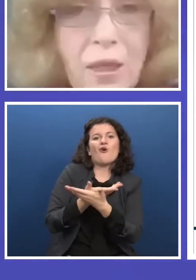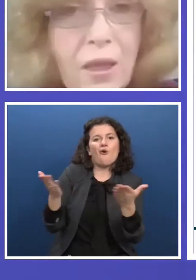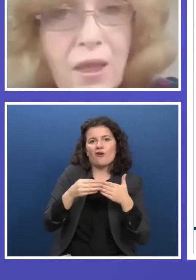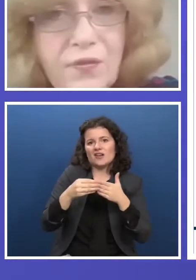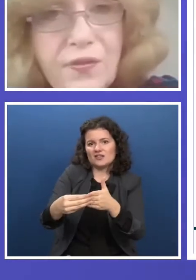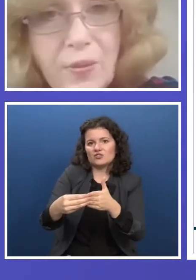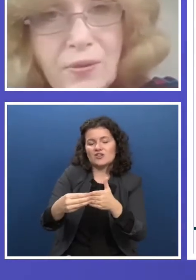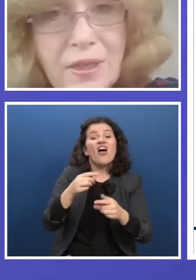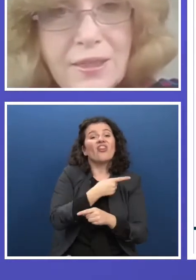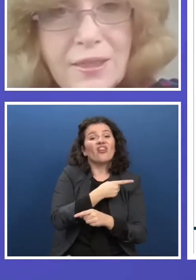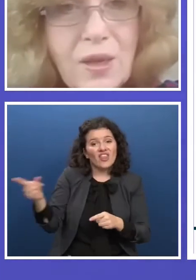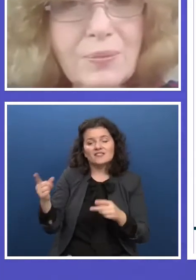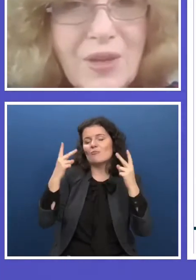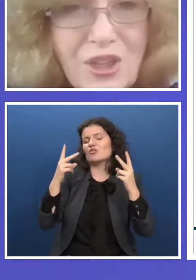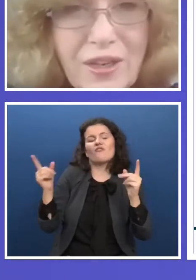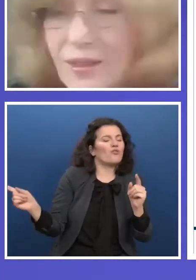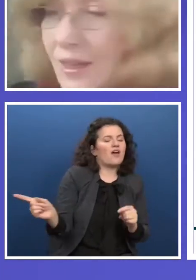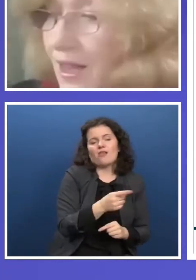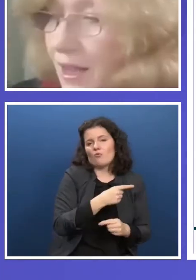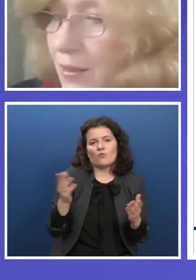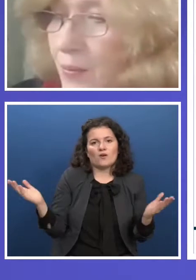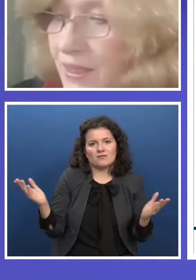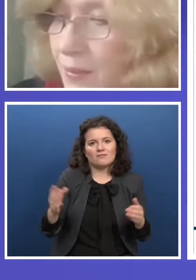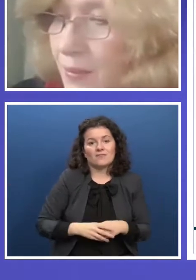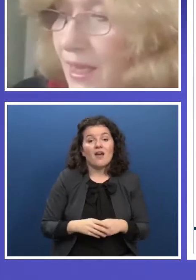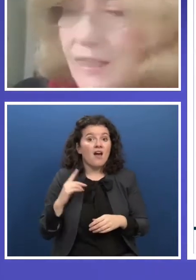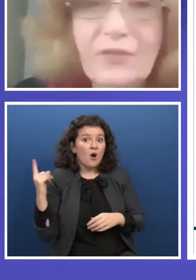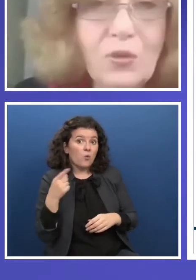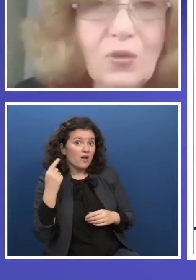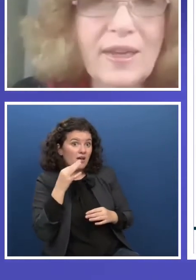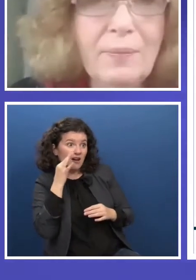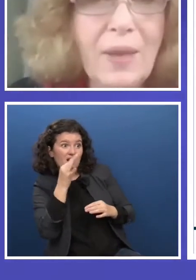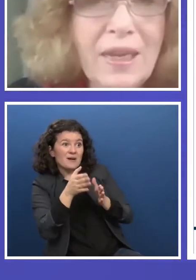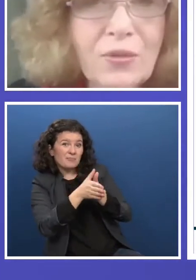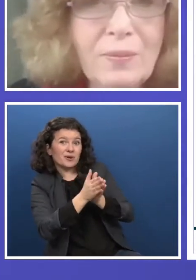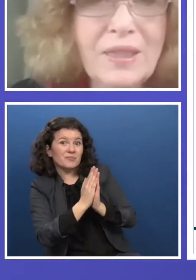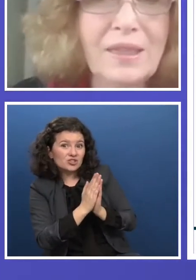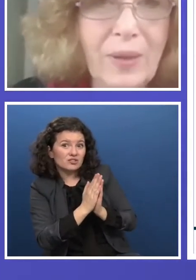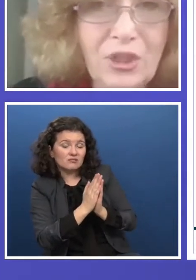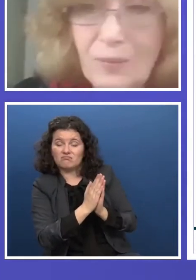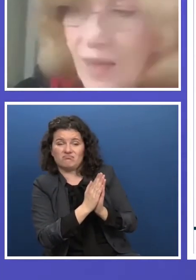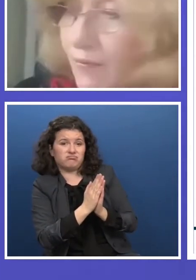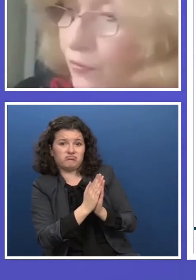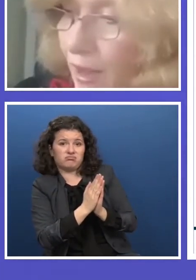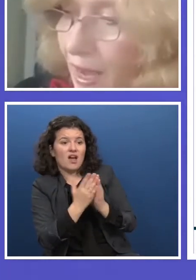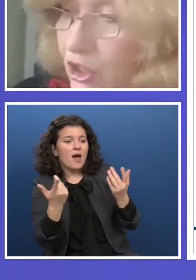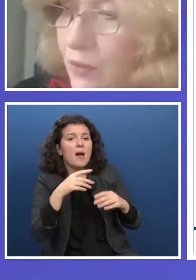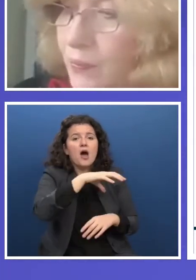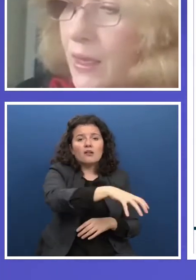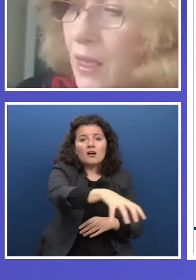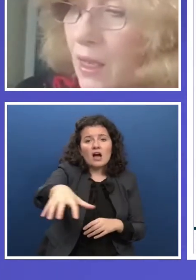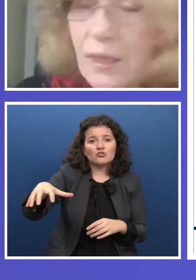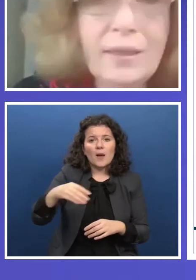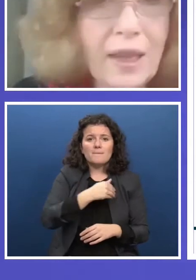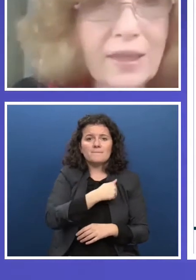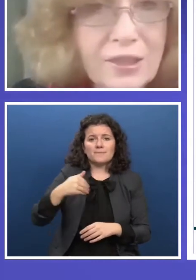business. Fifthly, we don't need to ask permission because member states have already made agreements in the Beijing Platform for